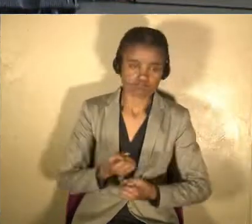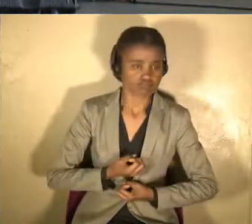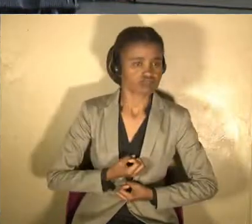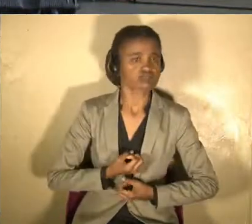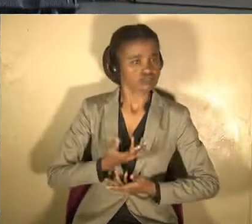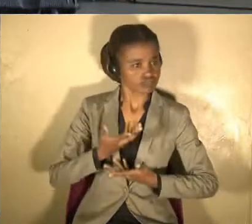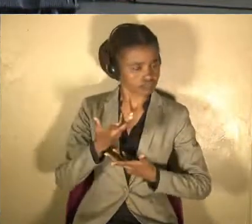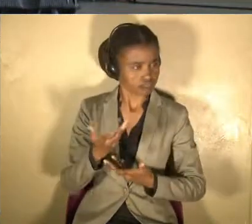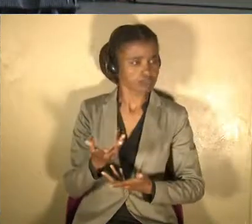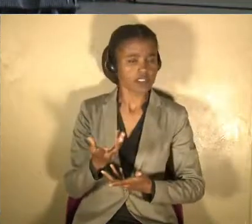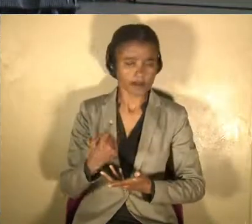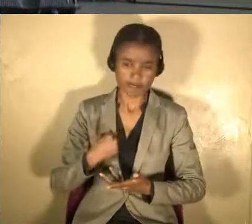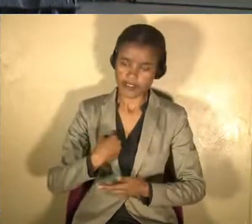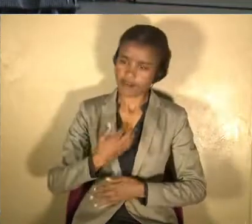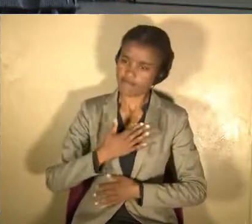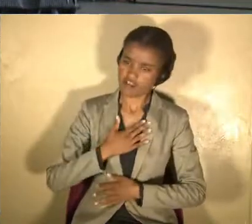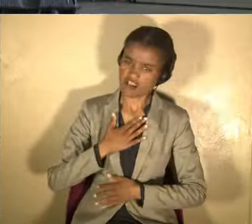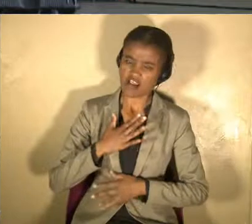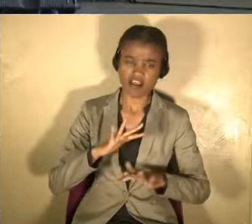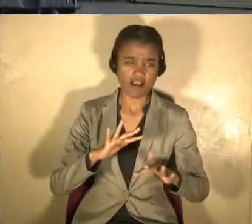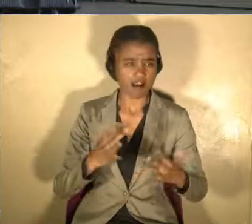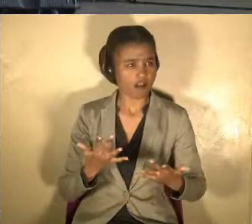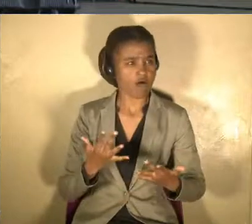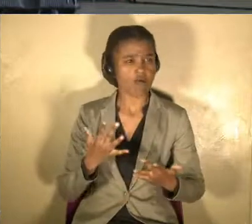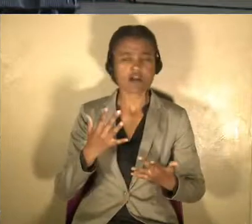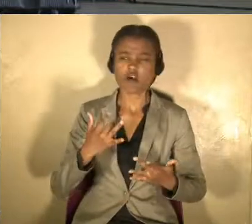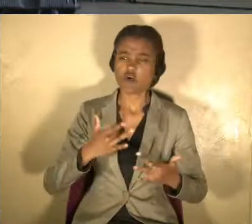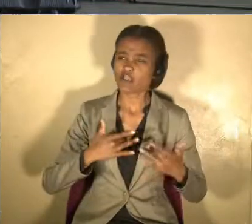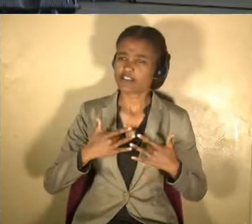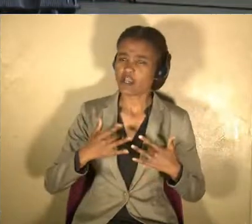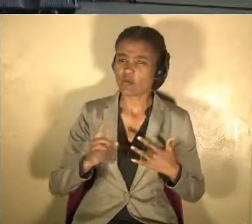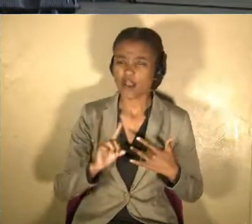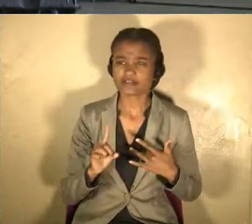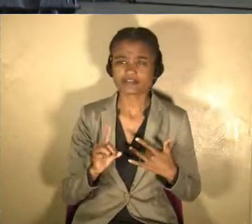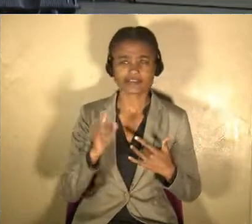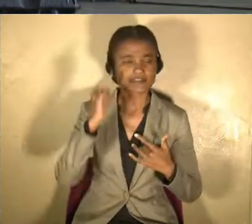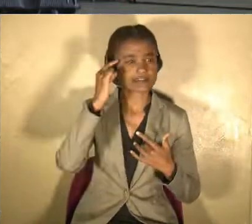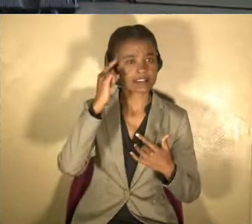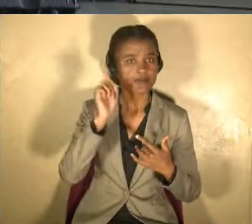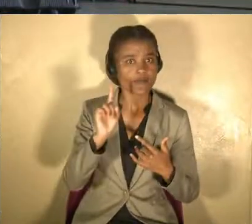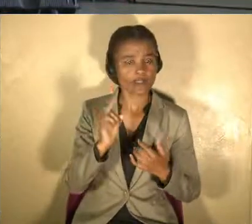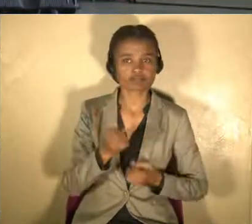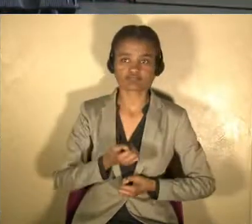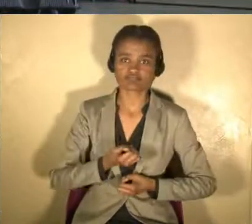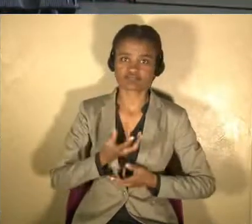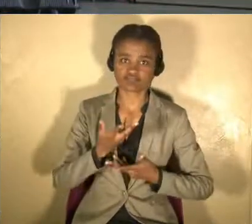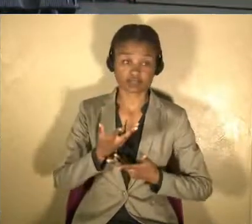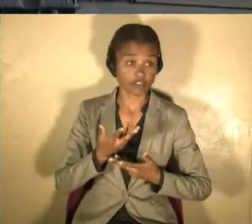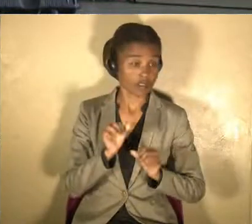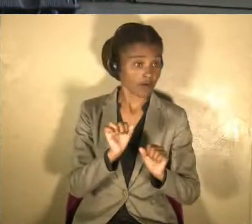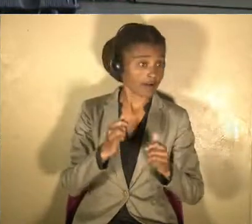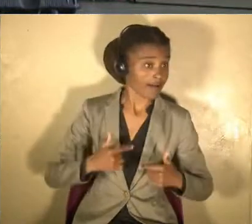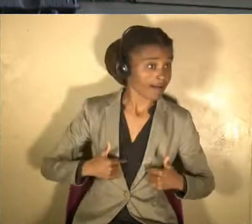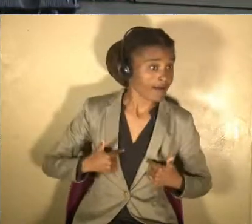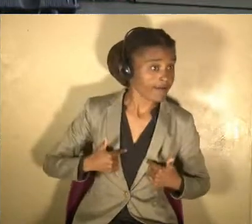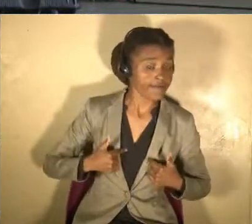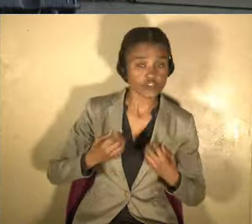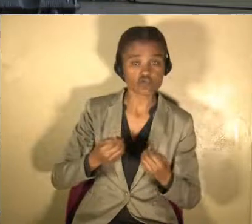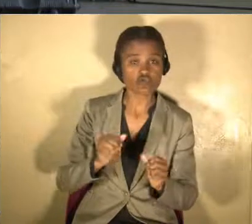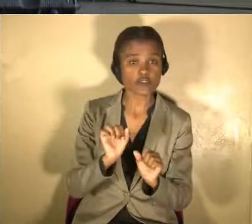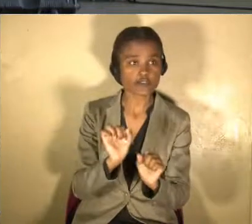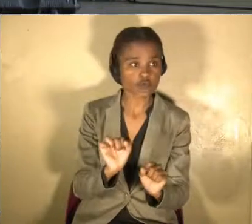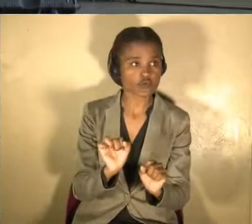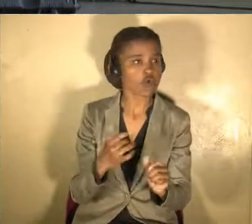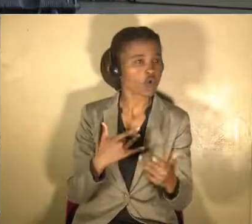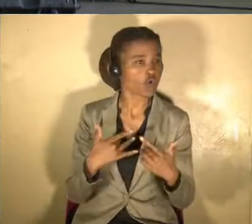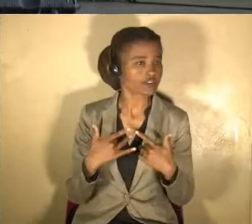a voice in the matters that concerns your lives and the lives of our children. So I'm going to start on this